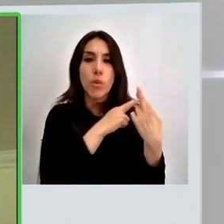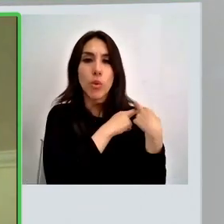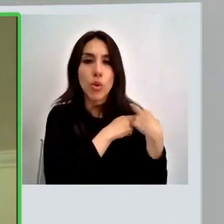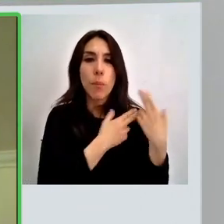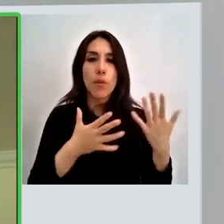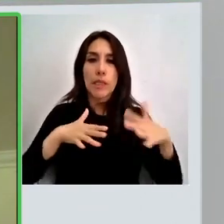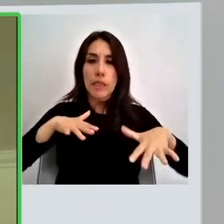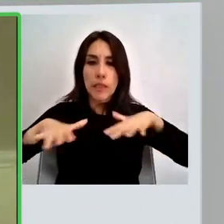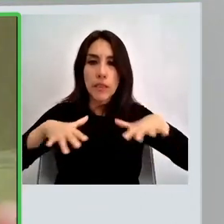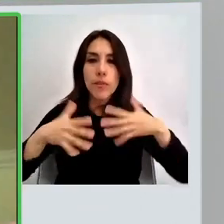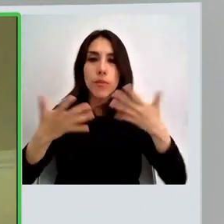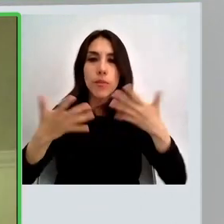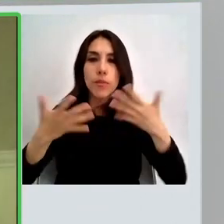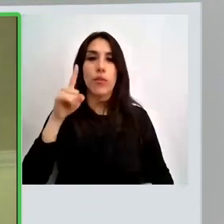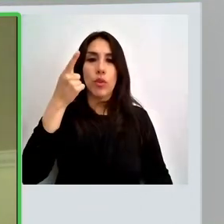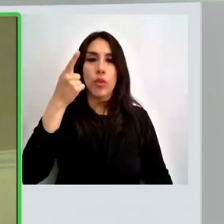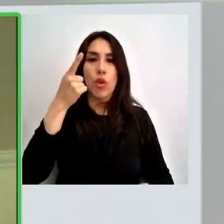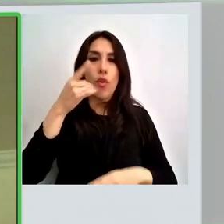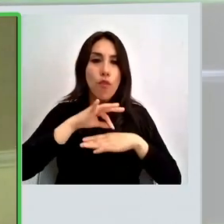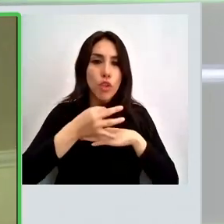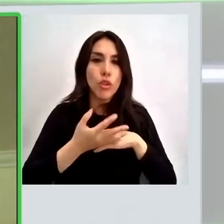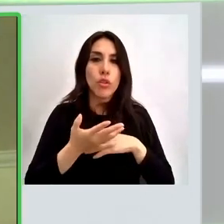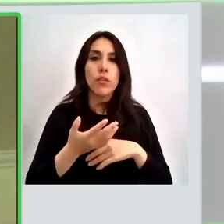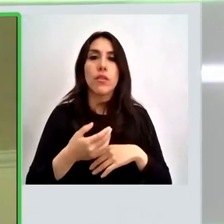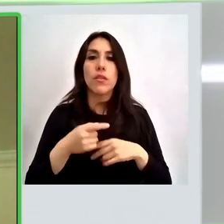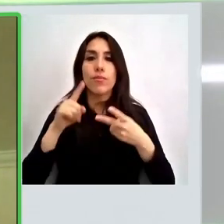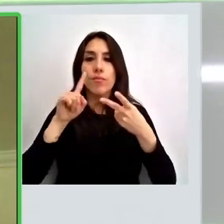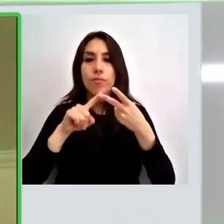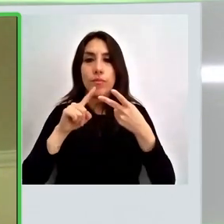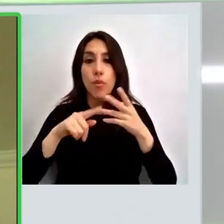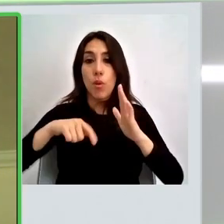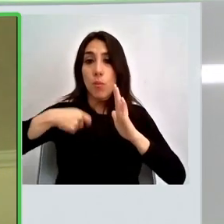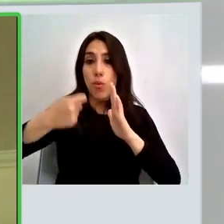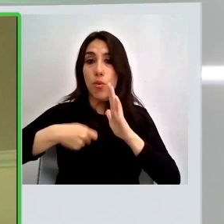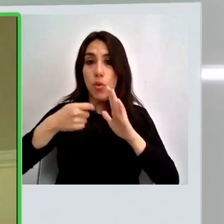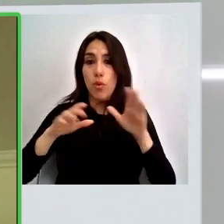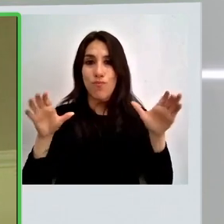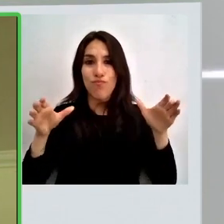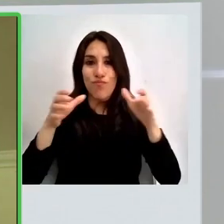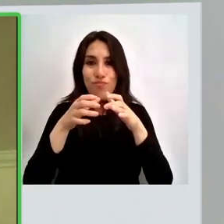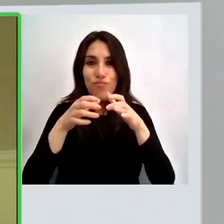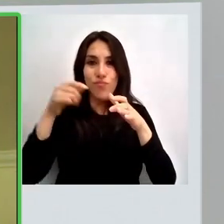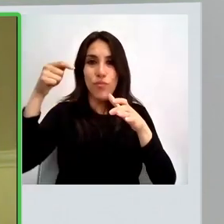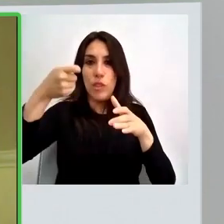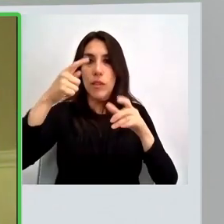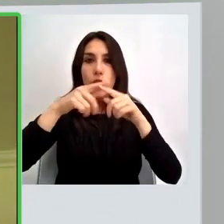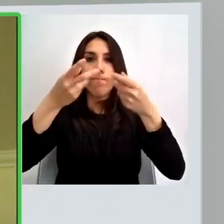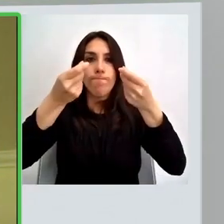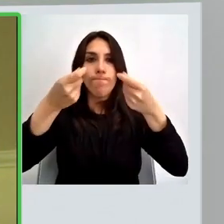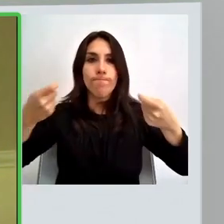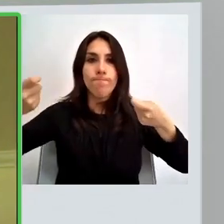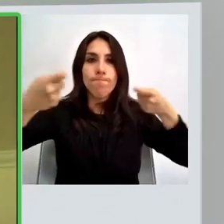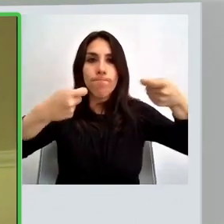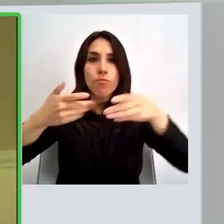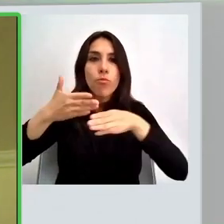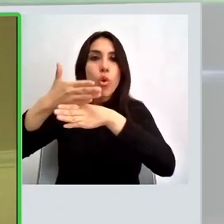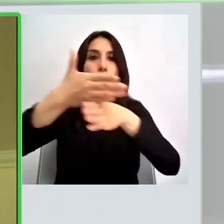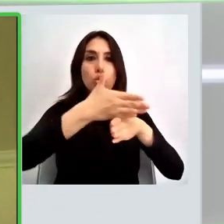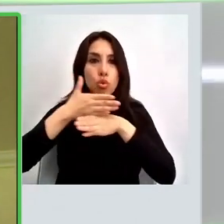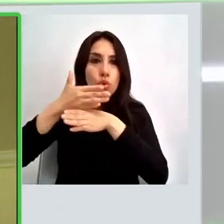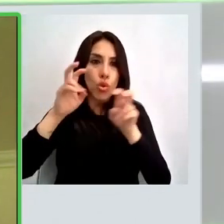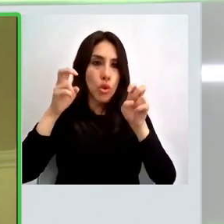this, on a lot of different issues, but especially on employment. Now, we established